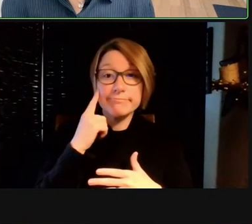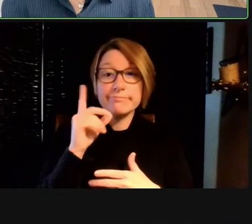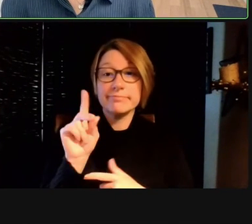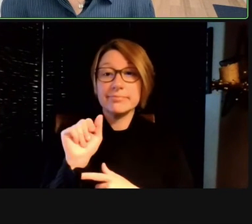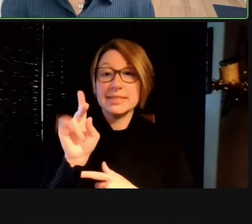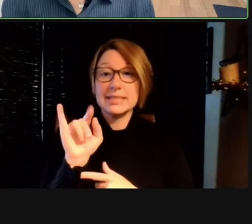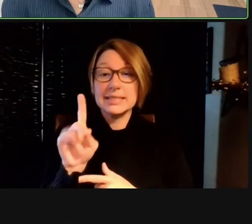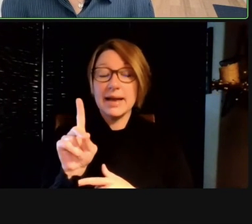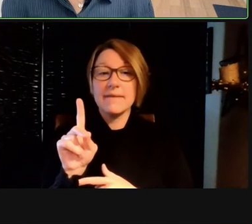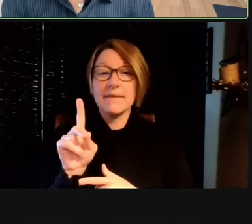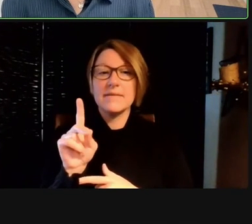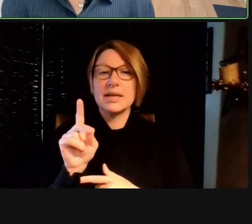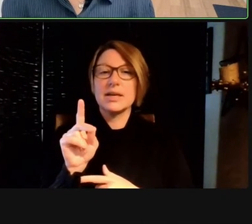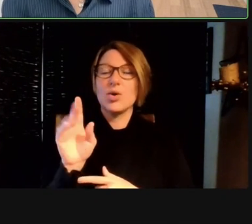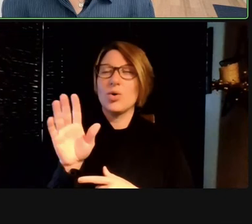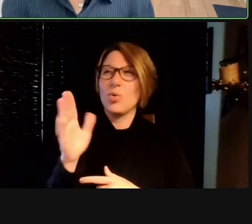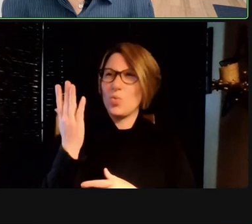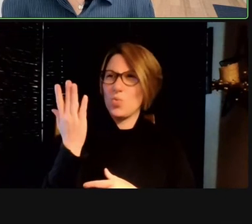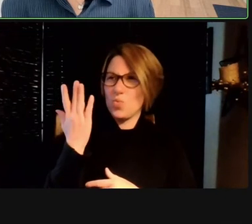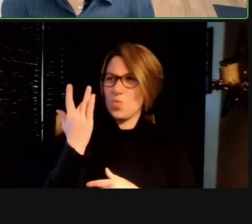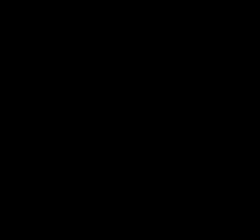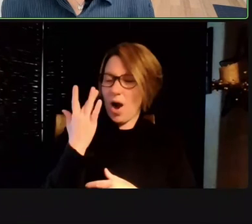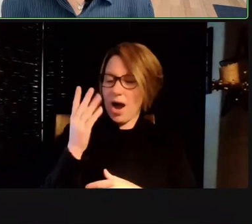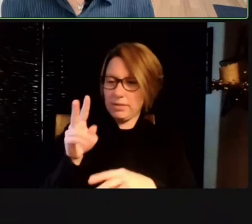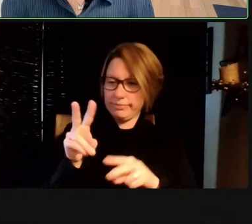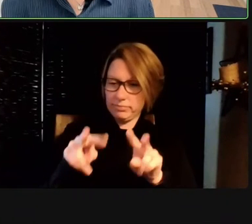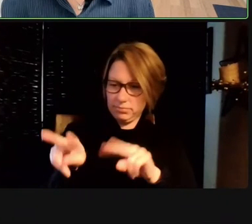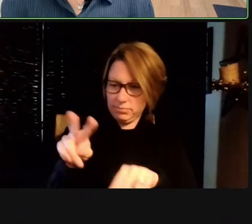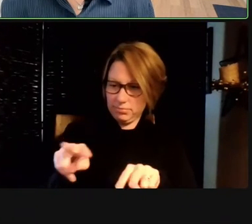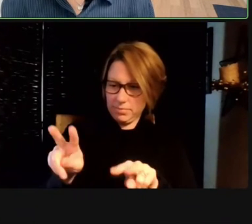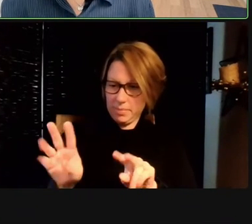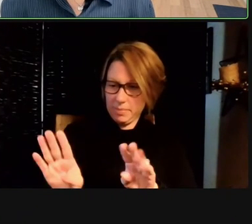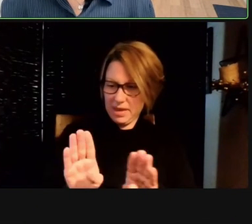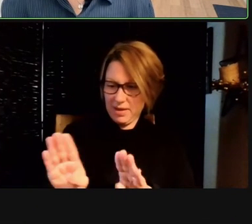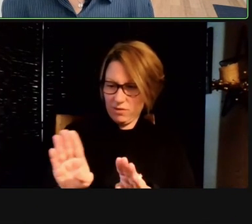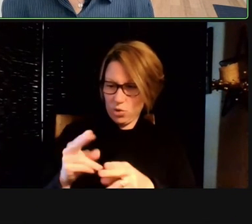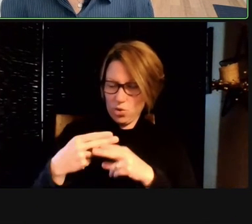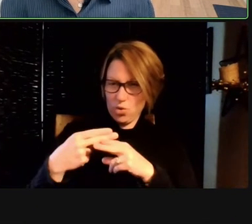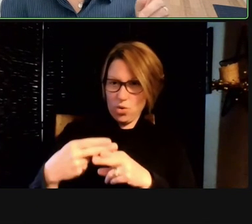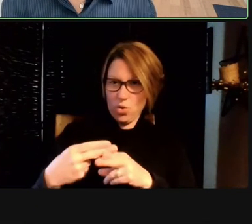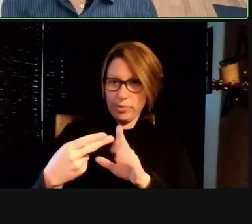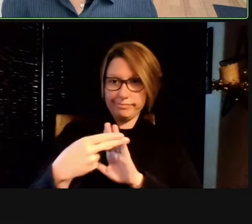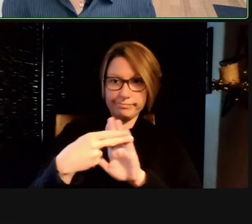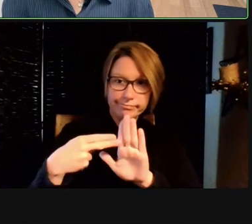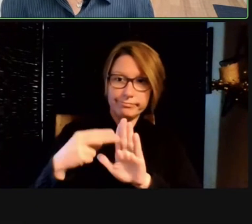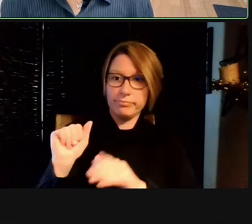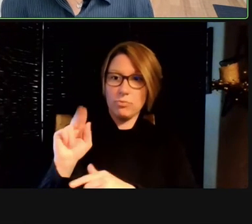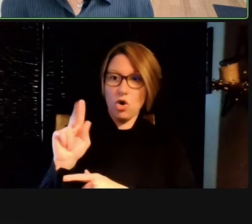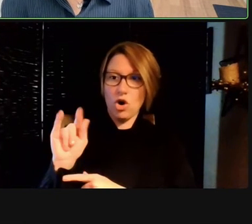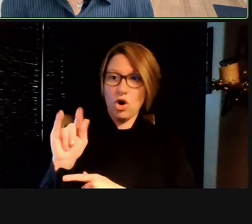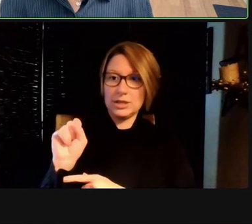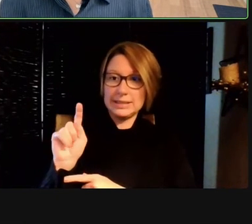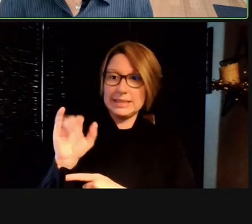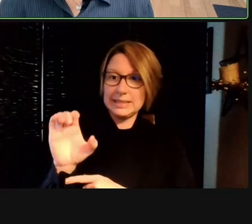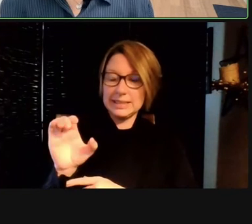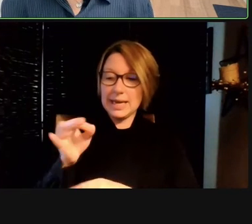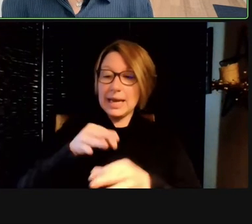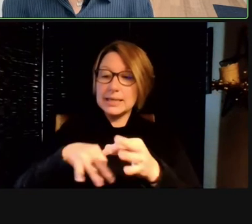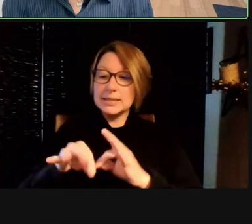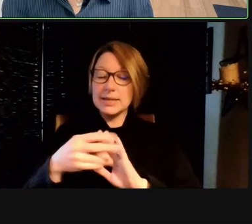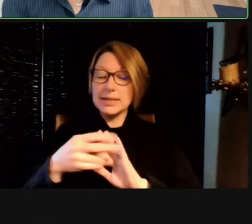when we see a behavior, are we calling it autistic rather than saying that's a deaf-blind behavior? That's